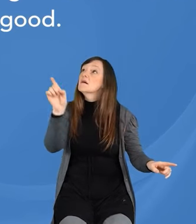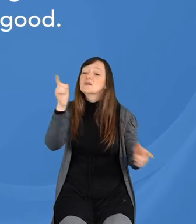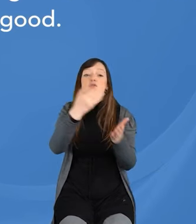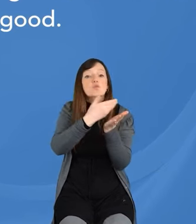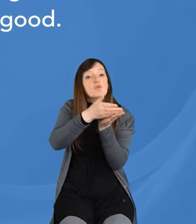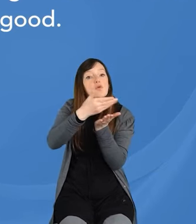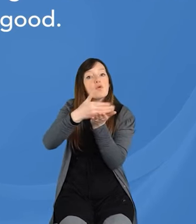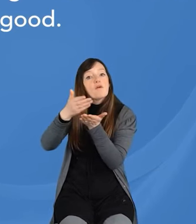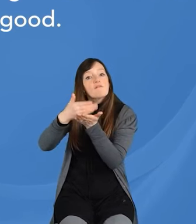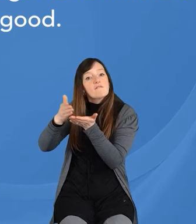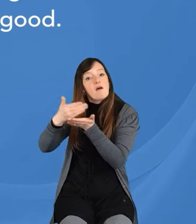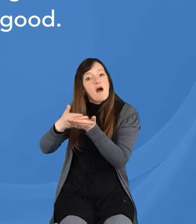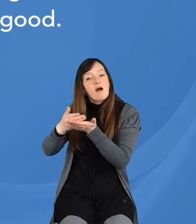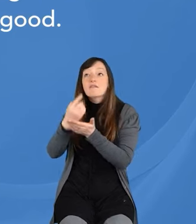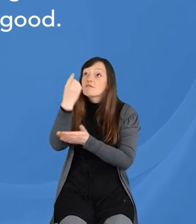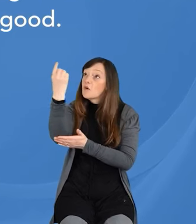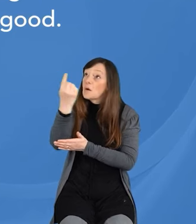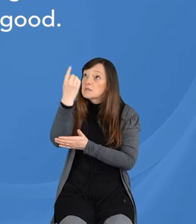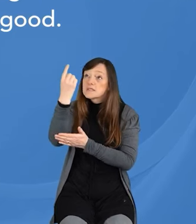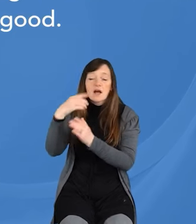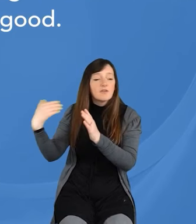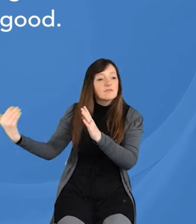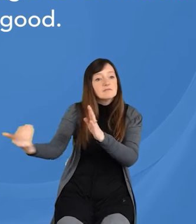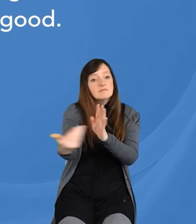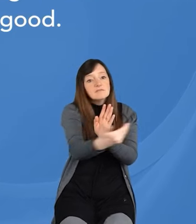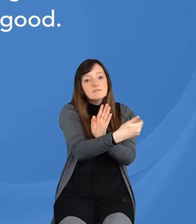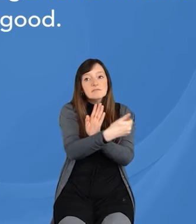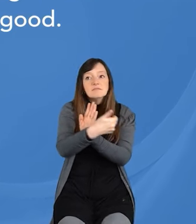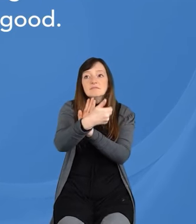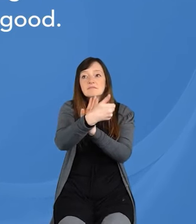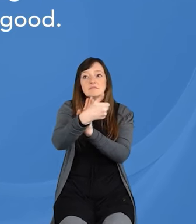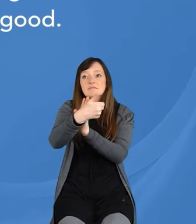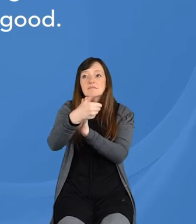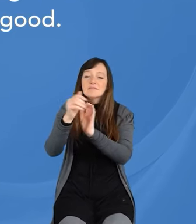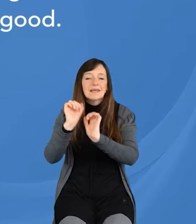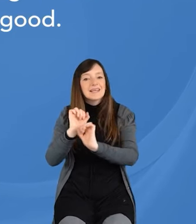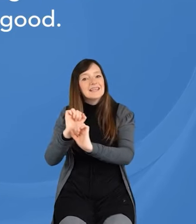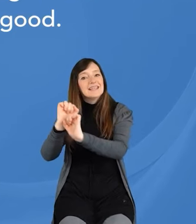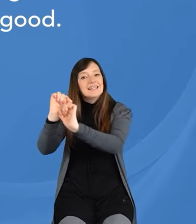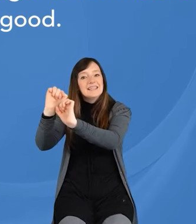for himself a people that are his